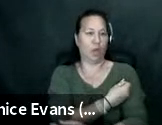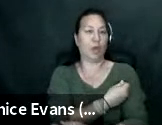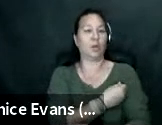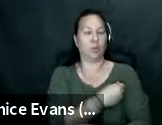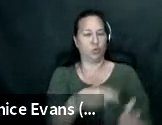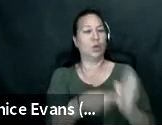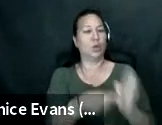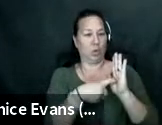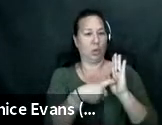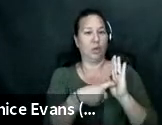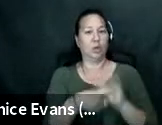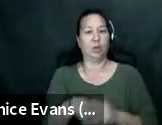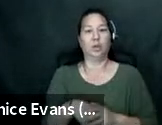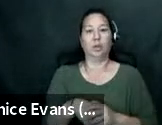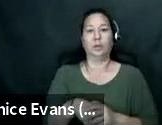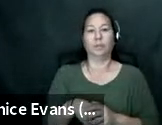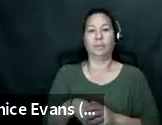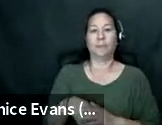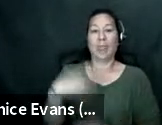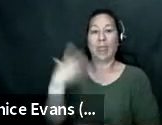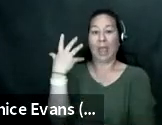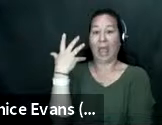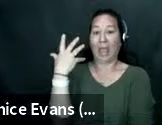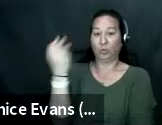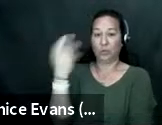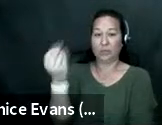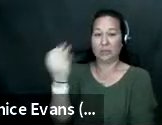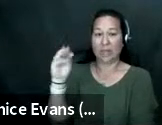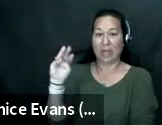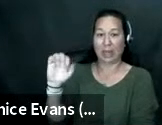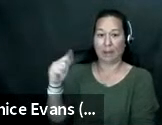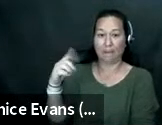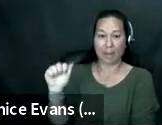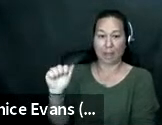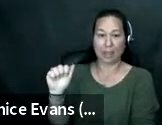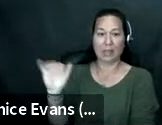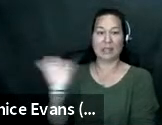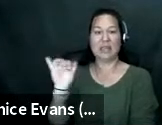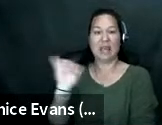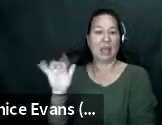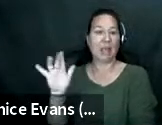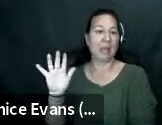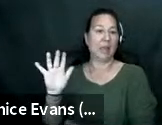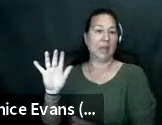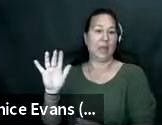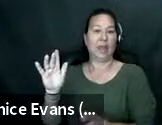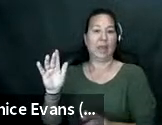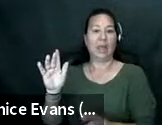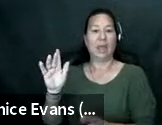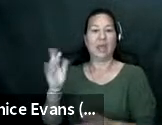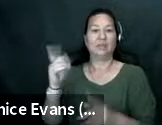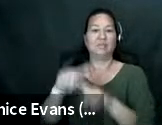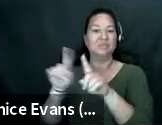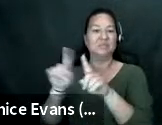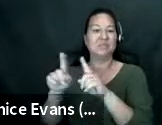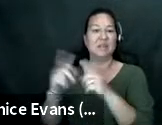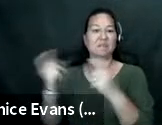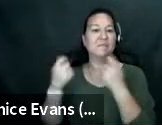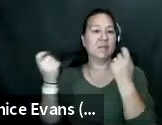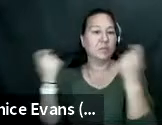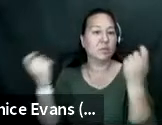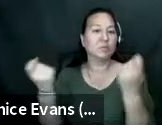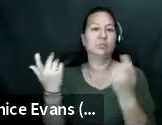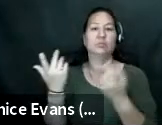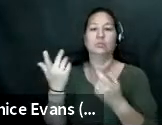Examples include car shows, marathons, sporting events, and outdoor live concerts.